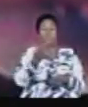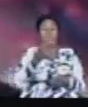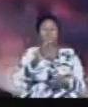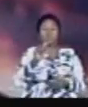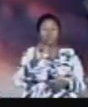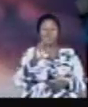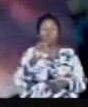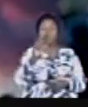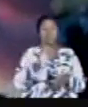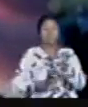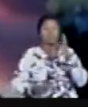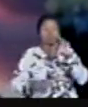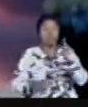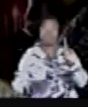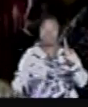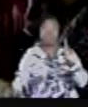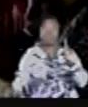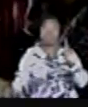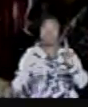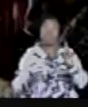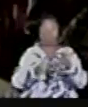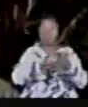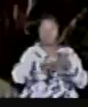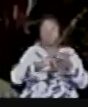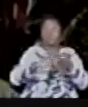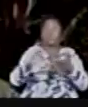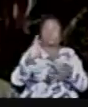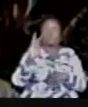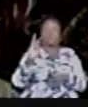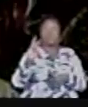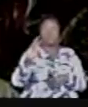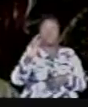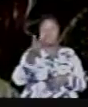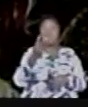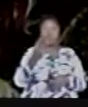1. We're looking at verse 6. 2 Timothy